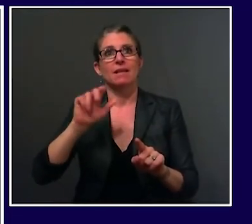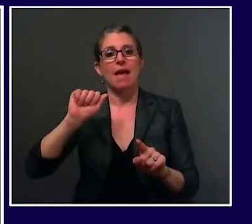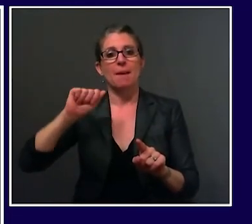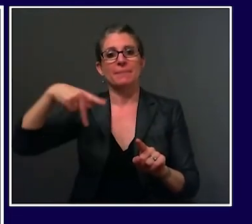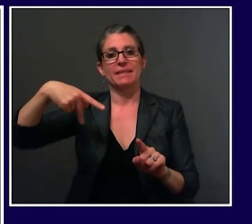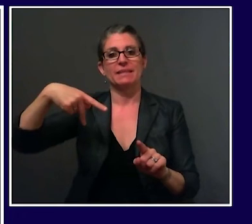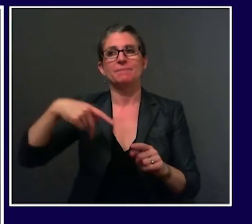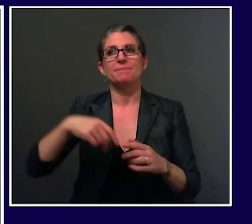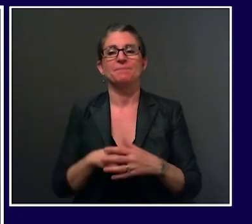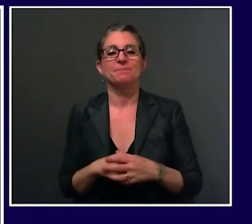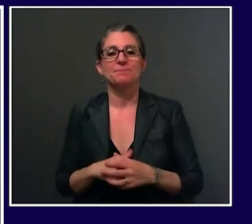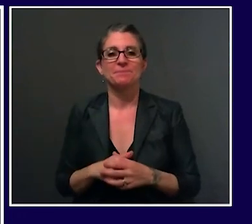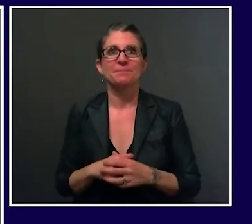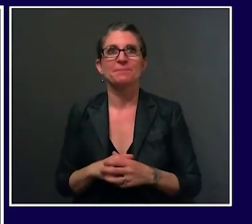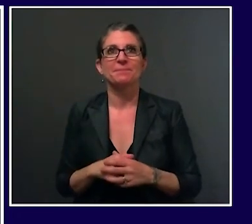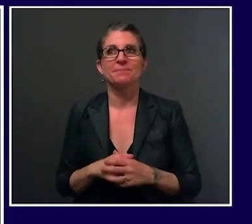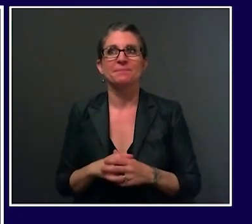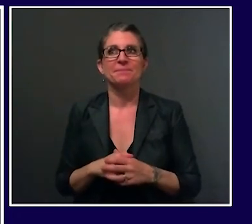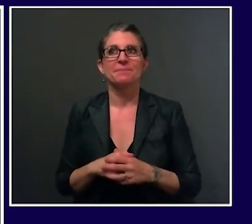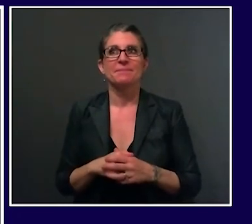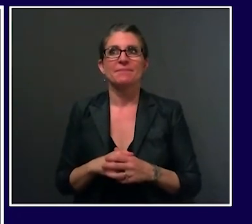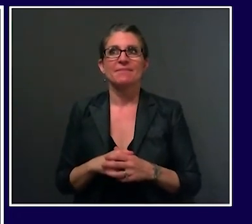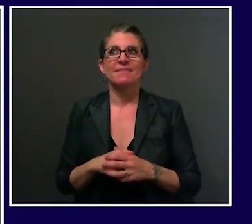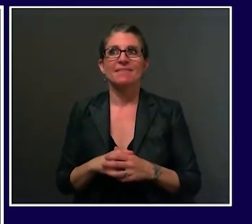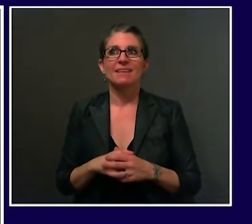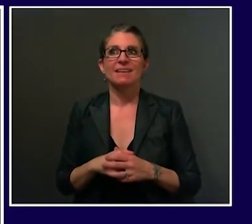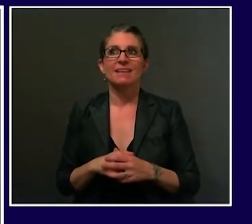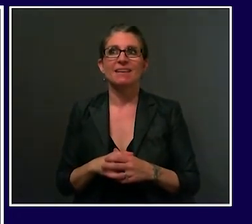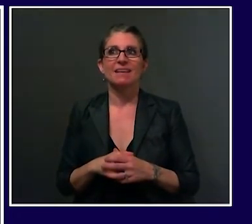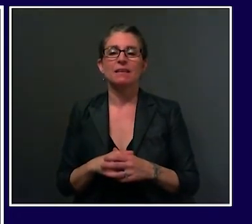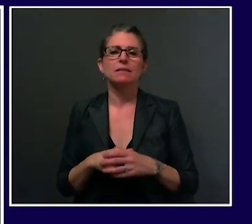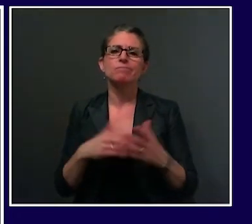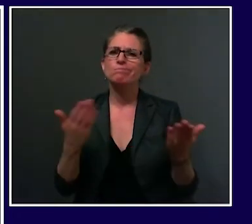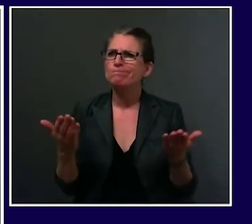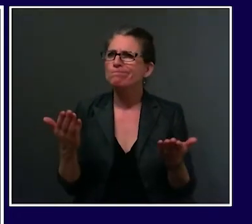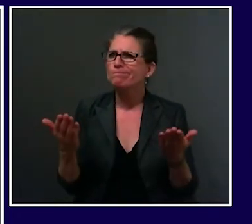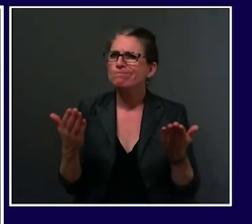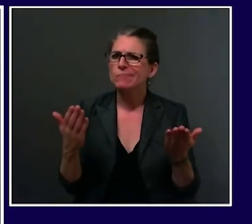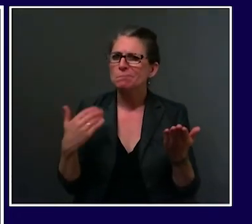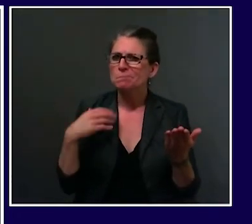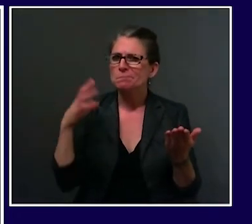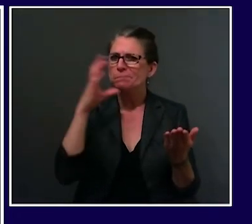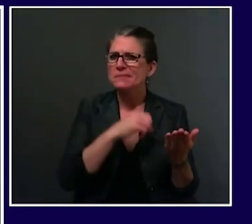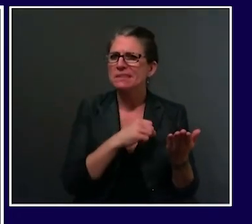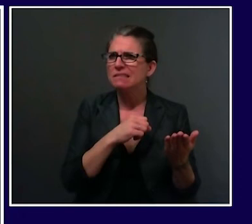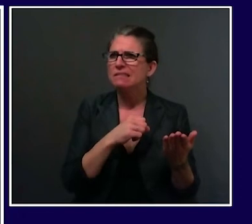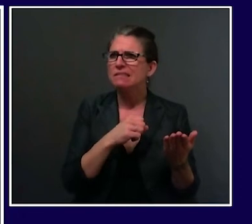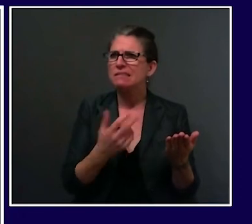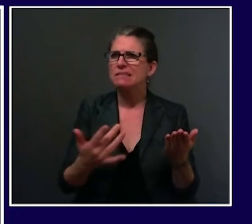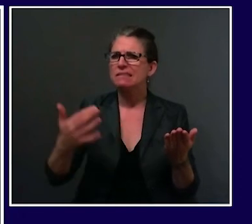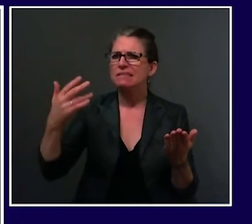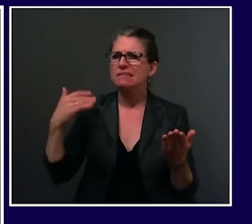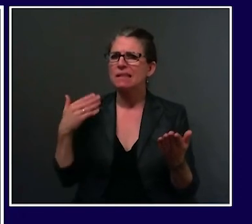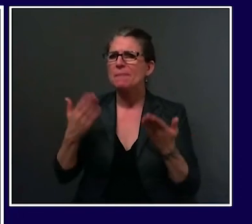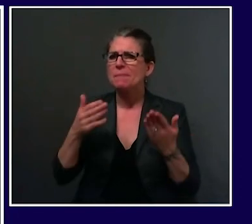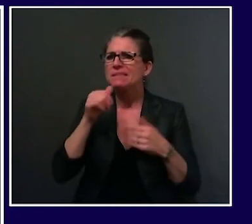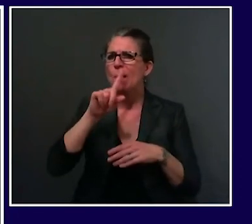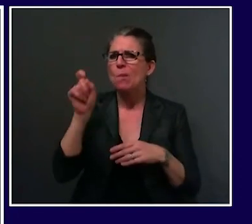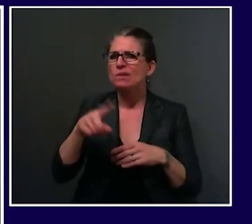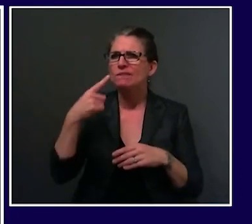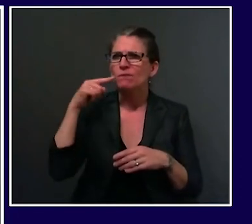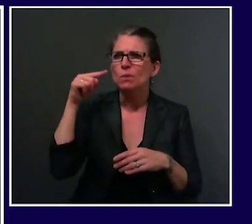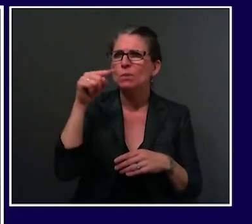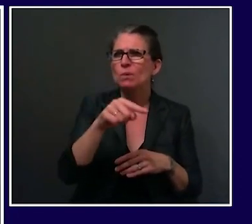This might be a little too much of a later hole, and it might also not be a question for you, but the